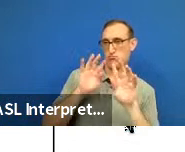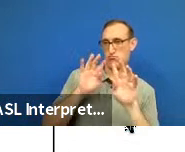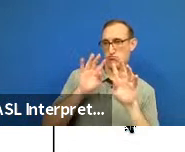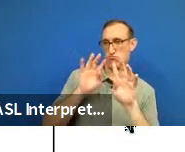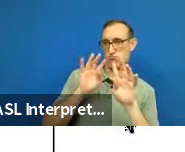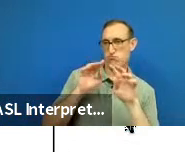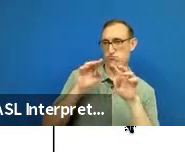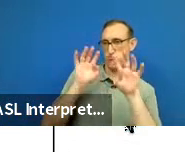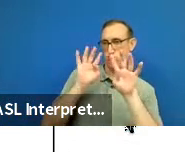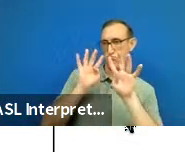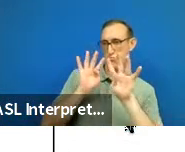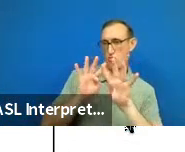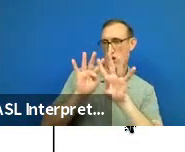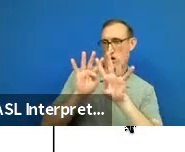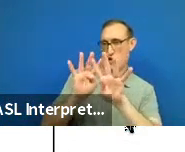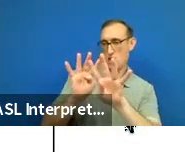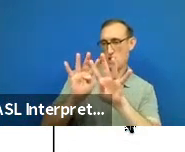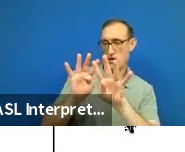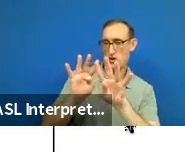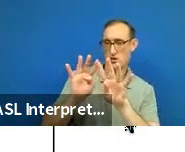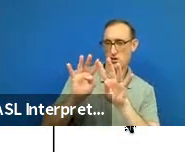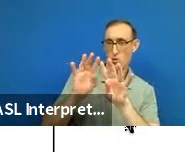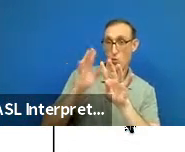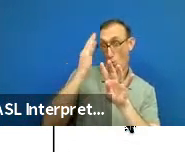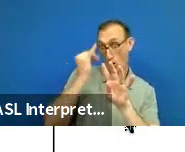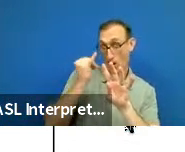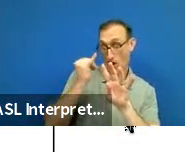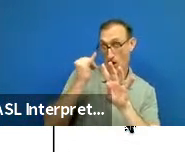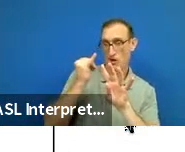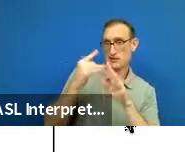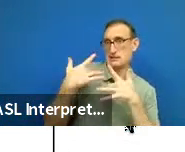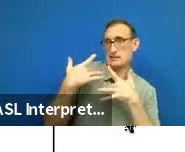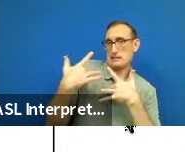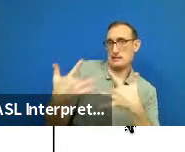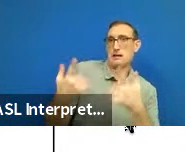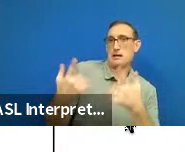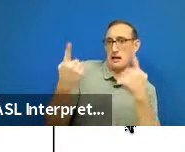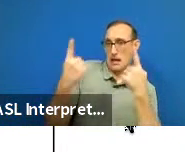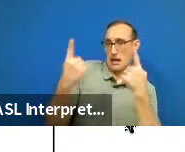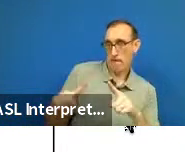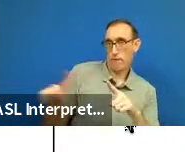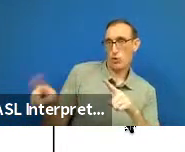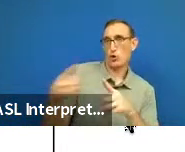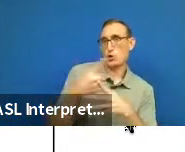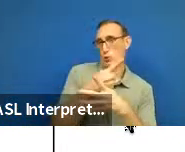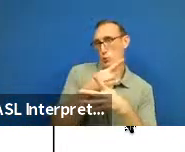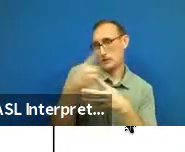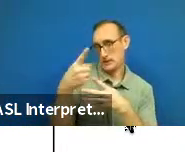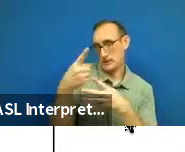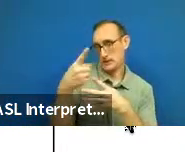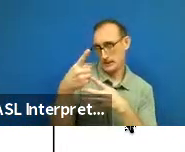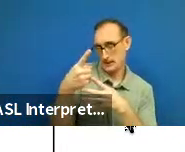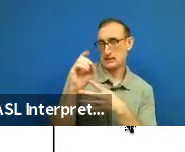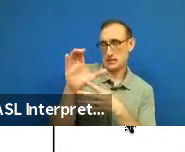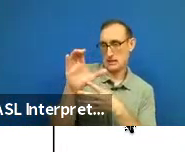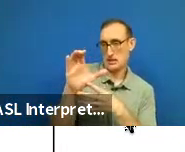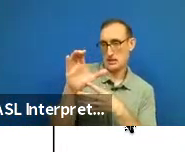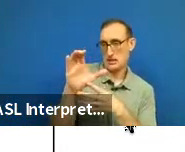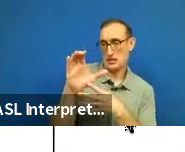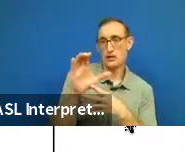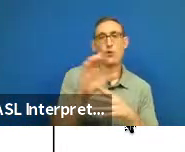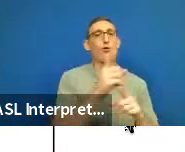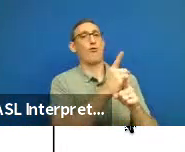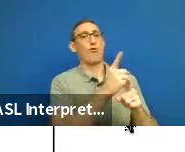December. So do we think we're gonna have? Ms. Linda, that's exactly right. It's for next year,